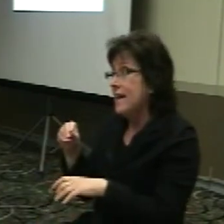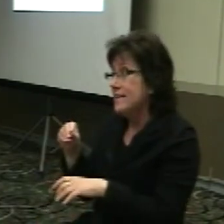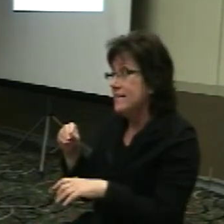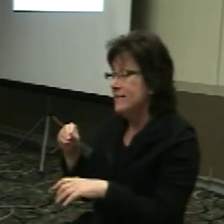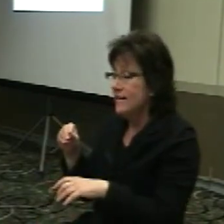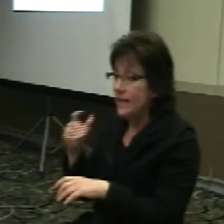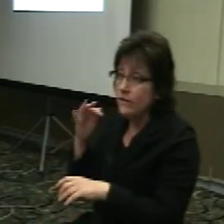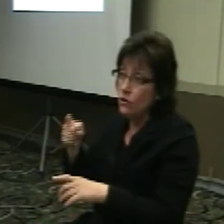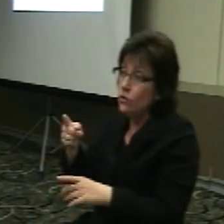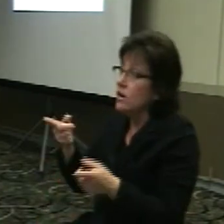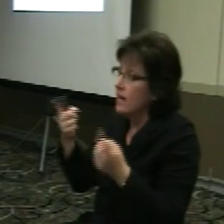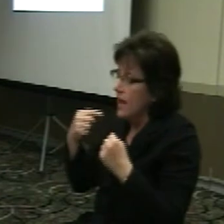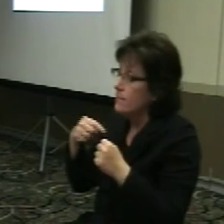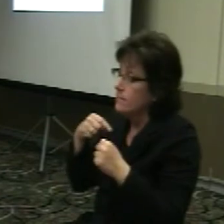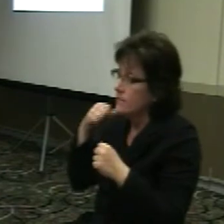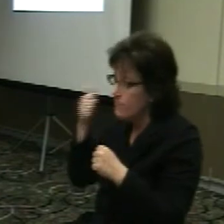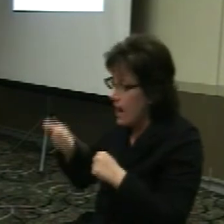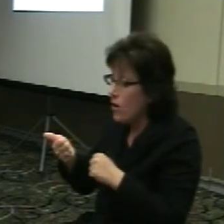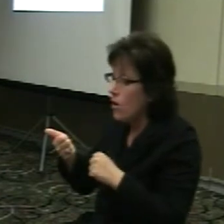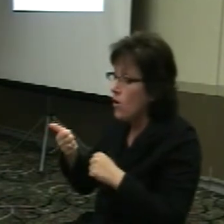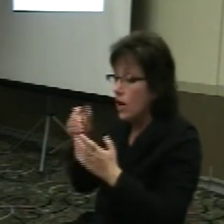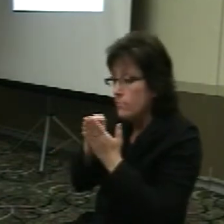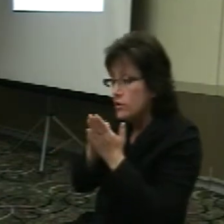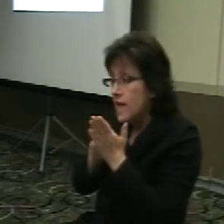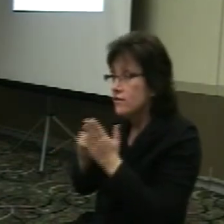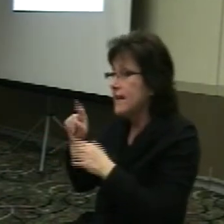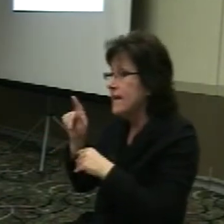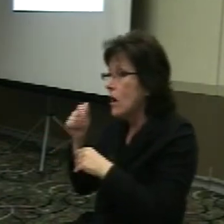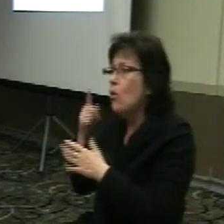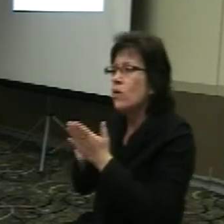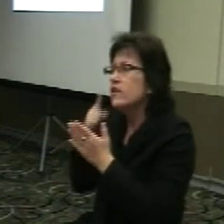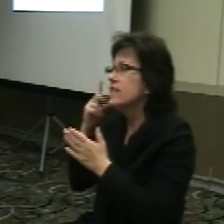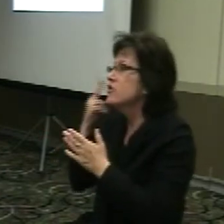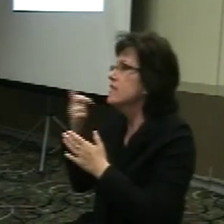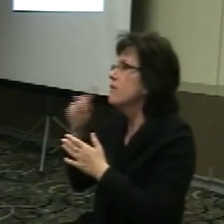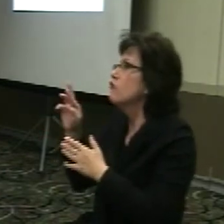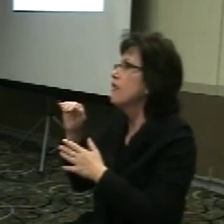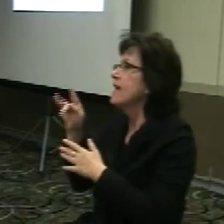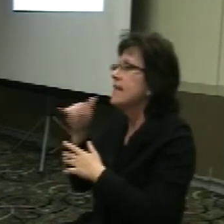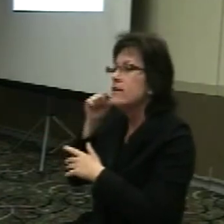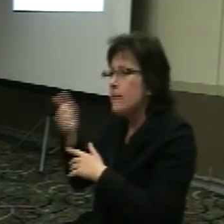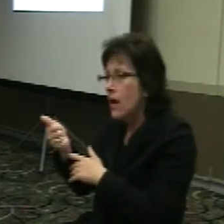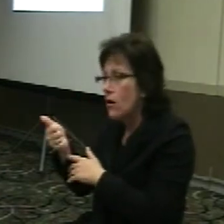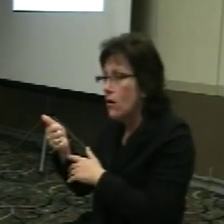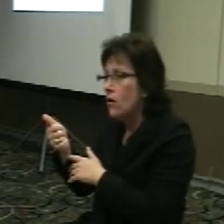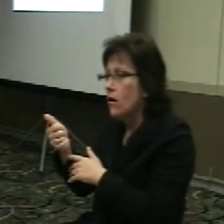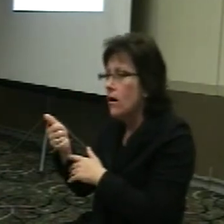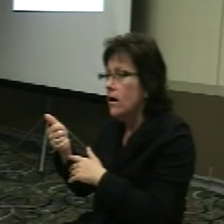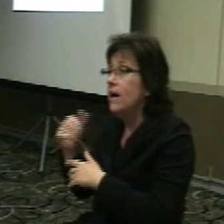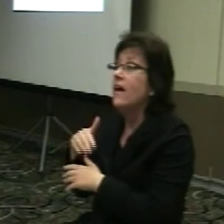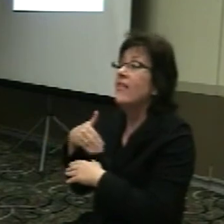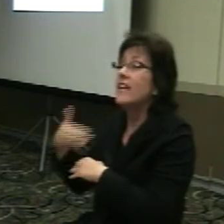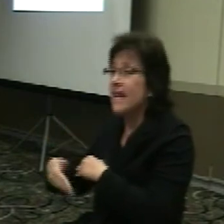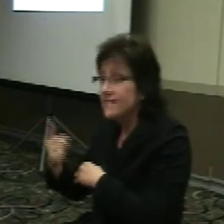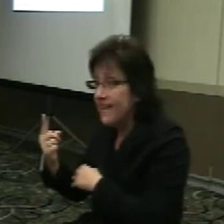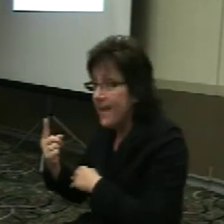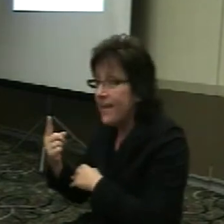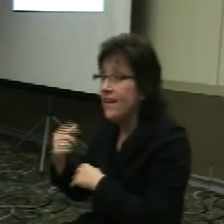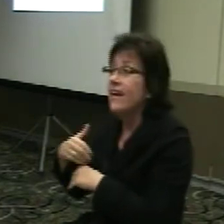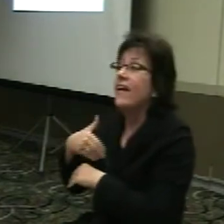watch this, if you came in tomorrow and took data, what do you think you'd see for Randy tomorrow? And the next day? And the next